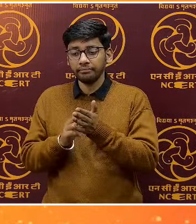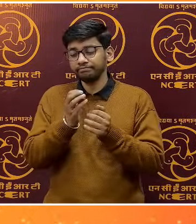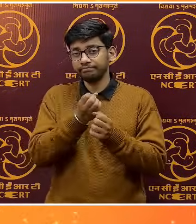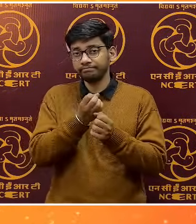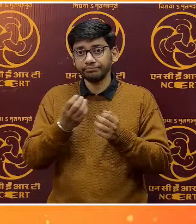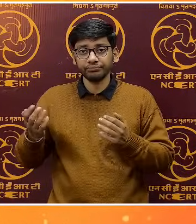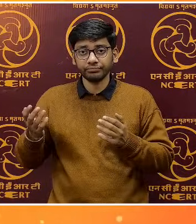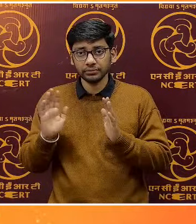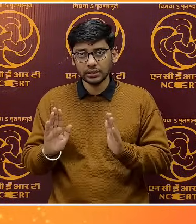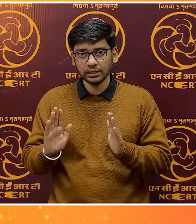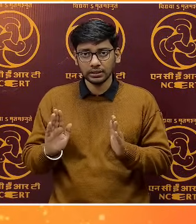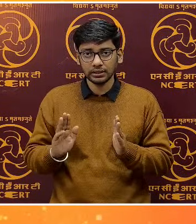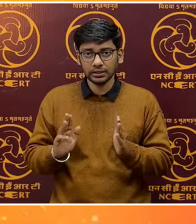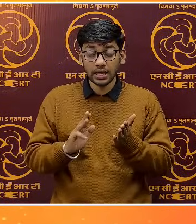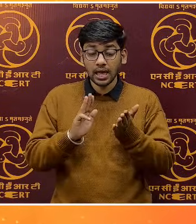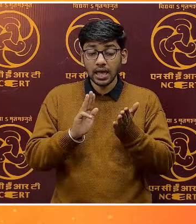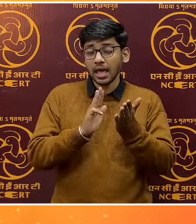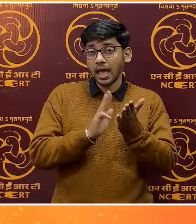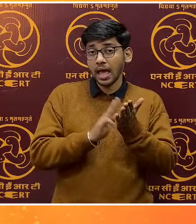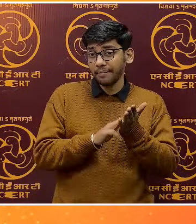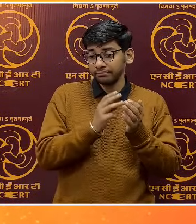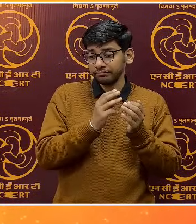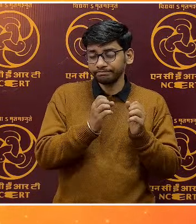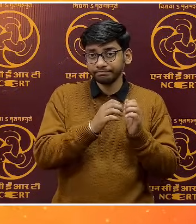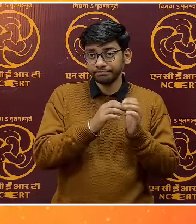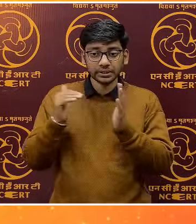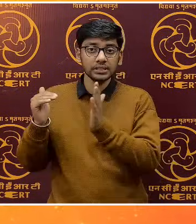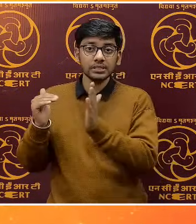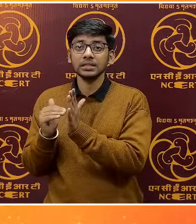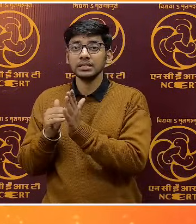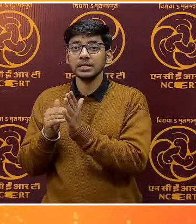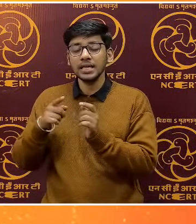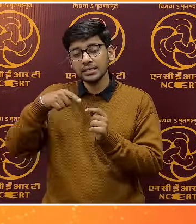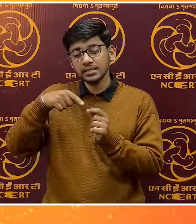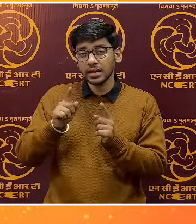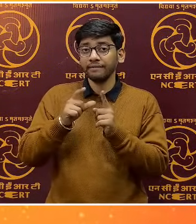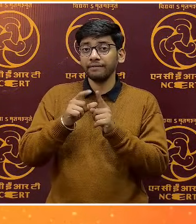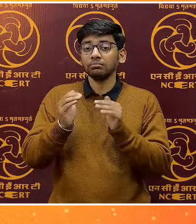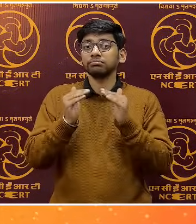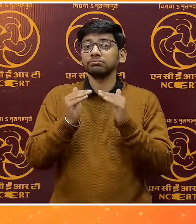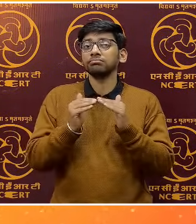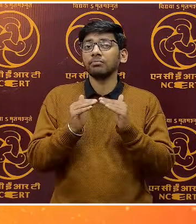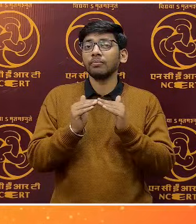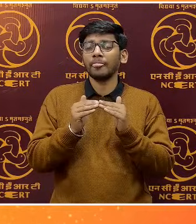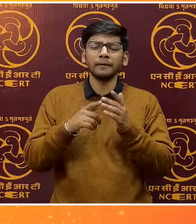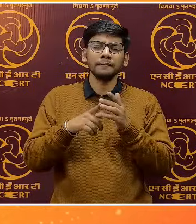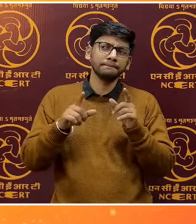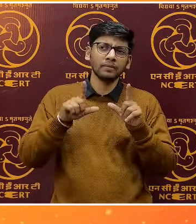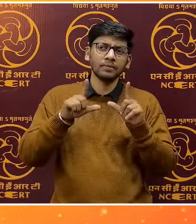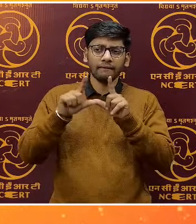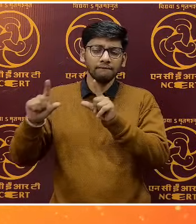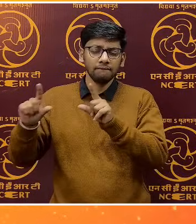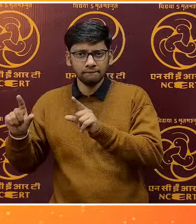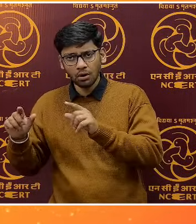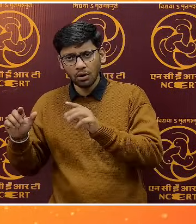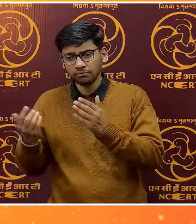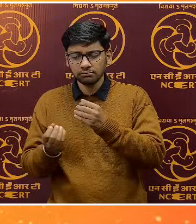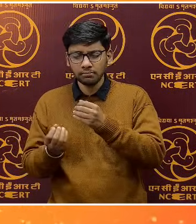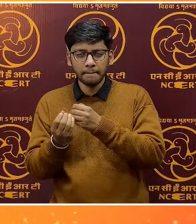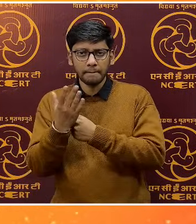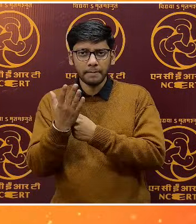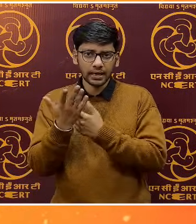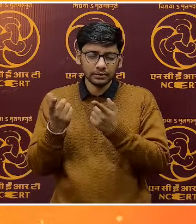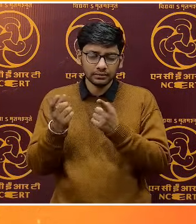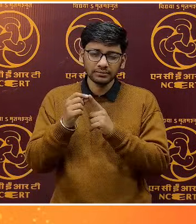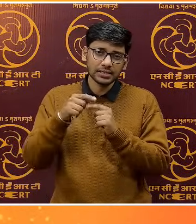it from N to Z. They can take out different sort of emojis, either they can draw or they can print this sheet and they can